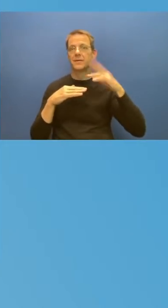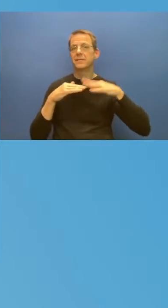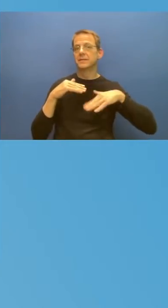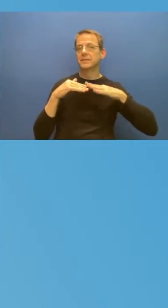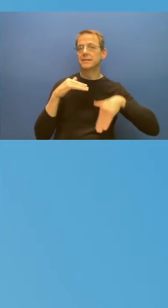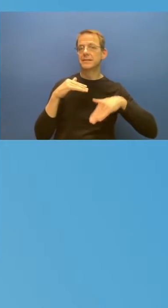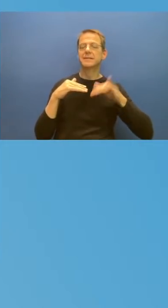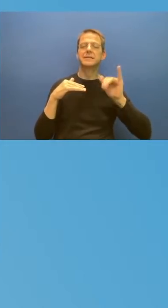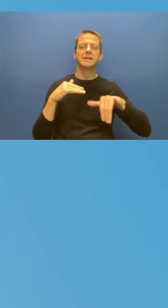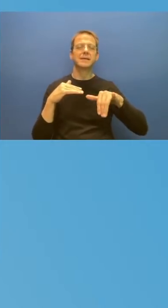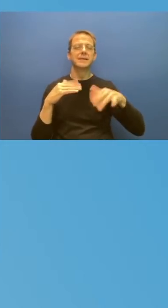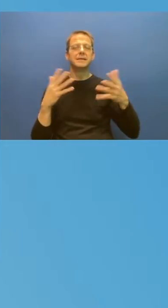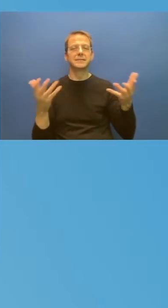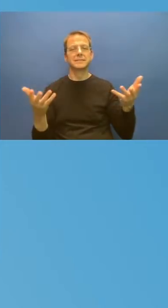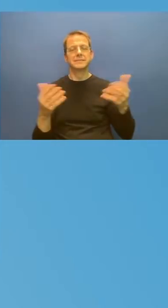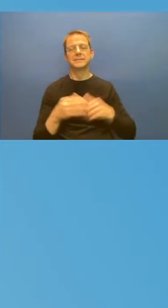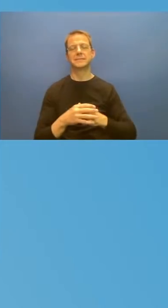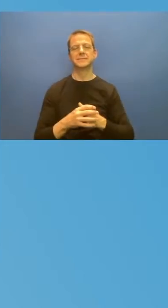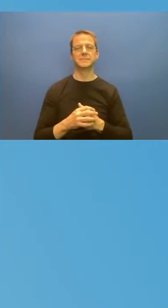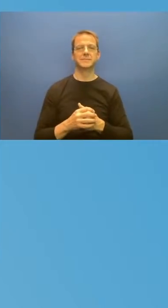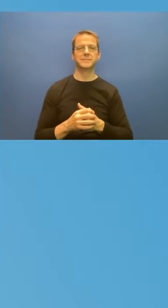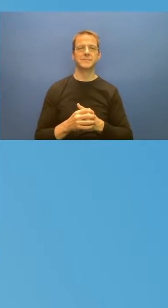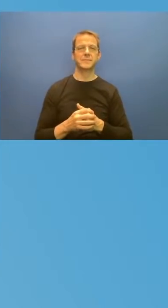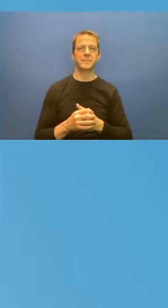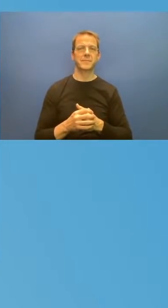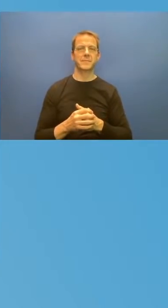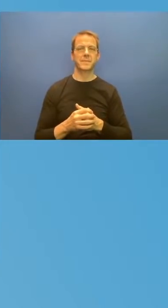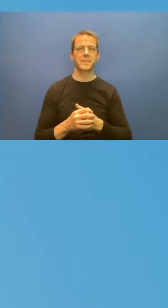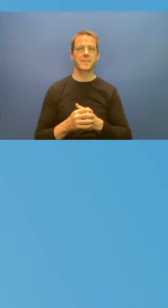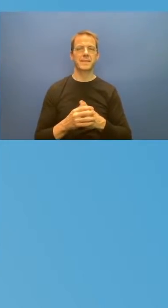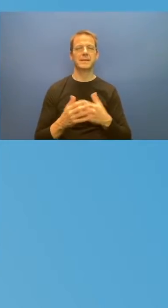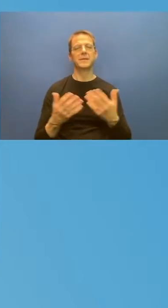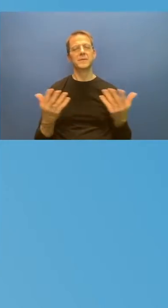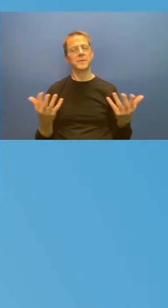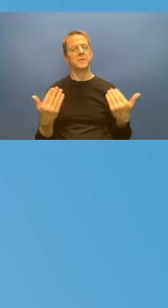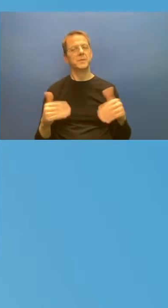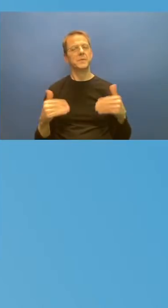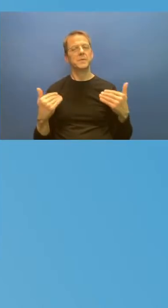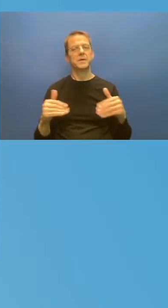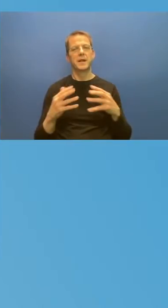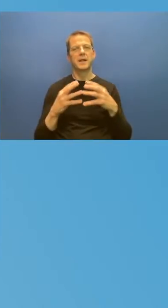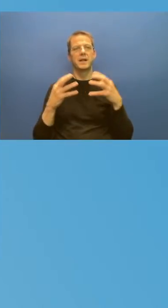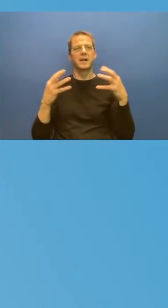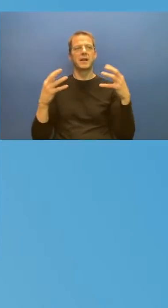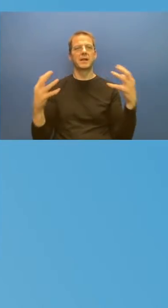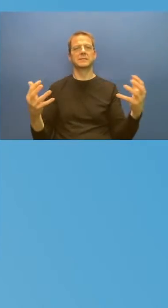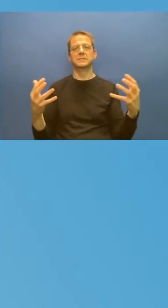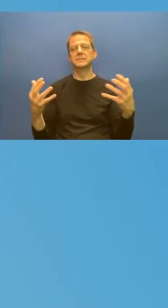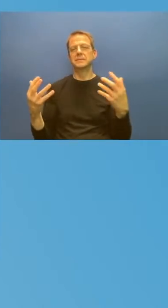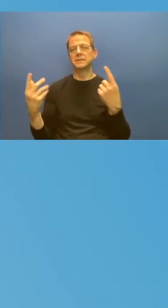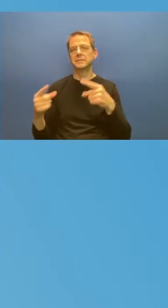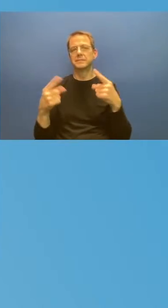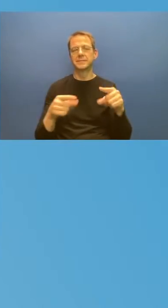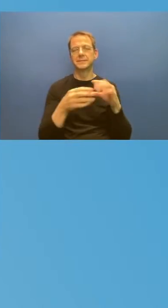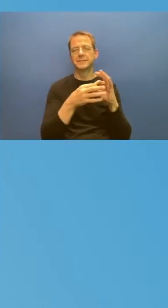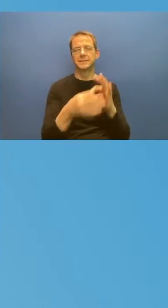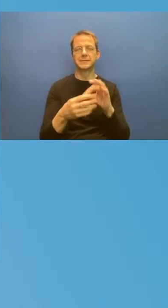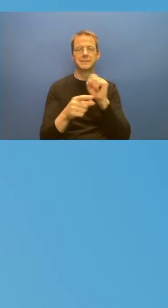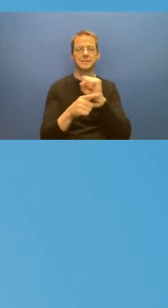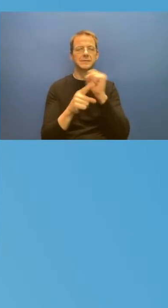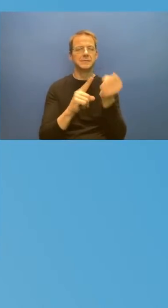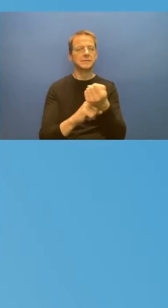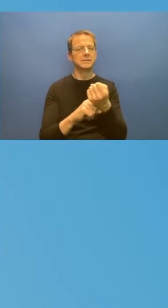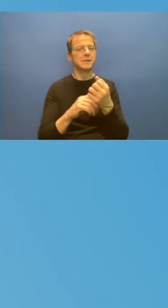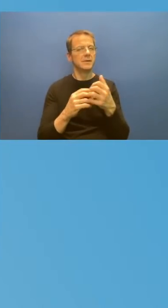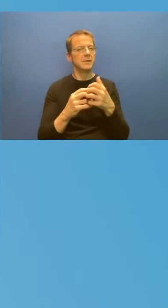dynamic pieces even in that situation, but a lot of randomness in what the virus is